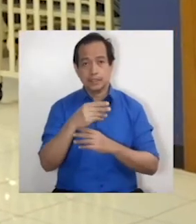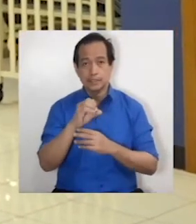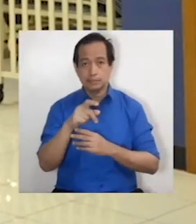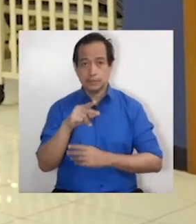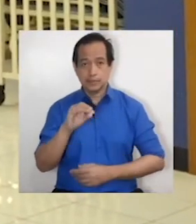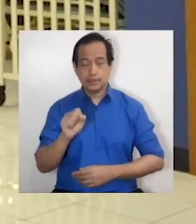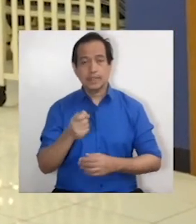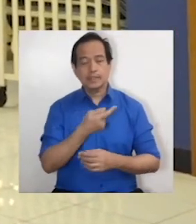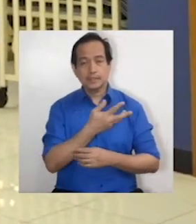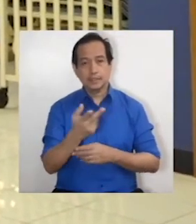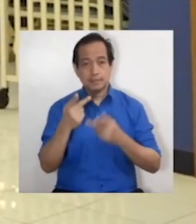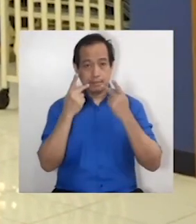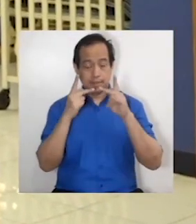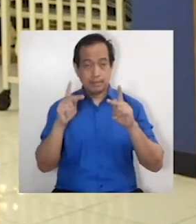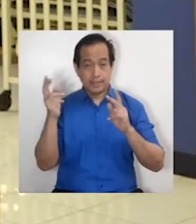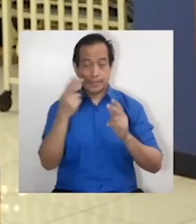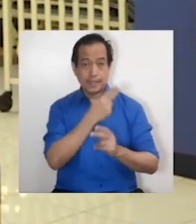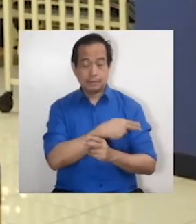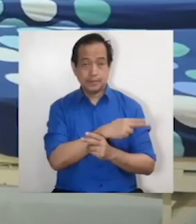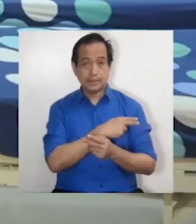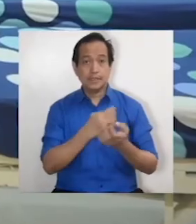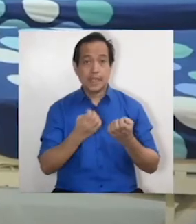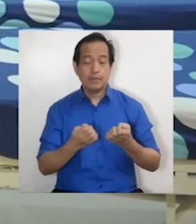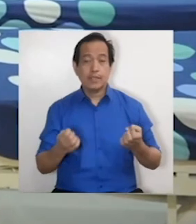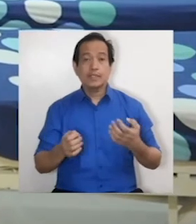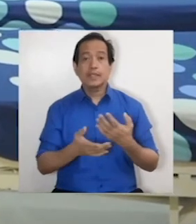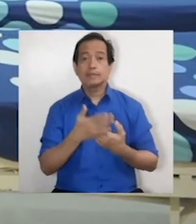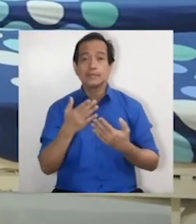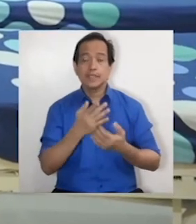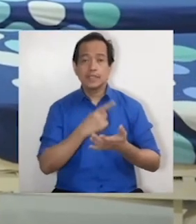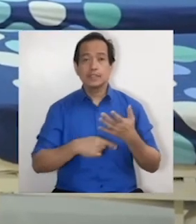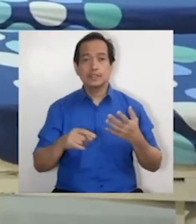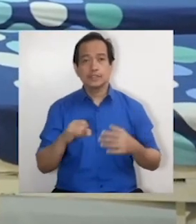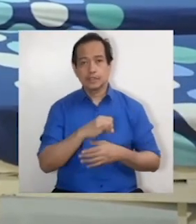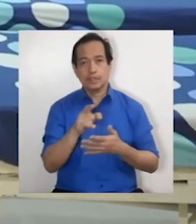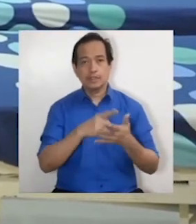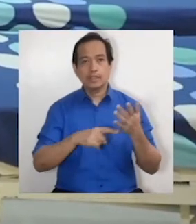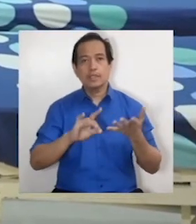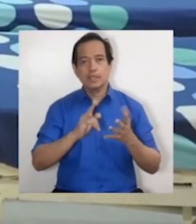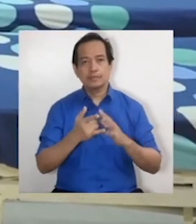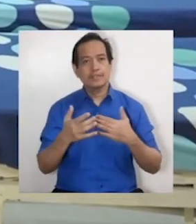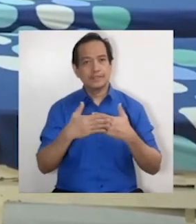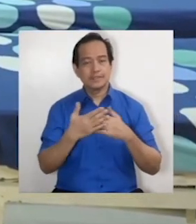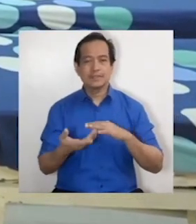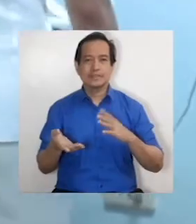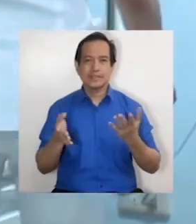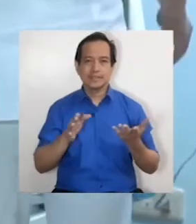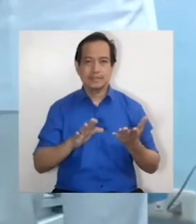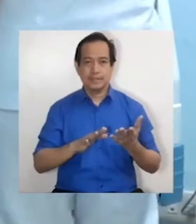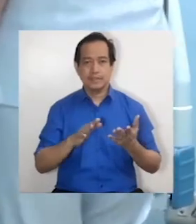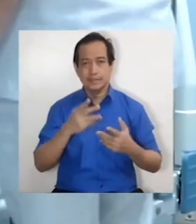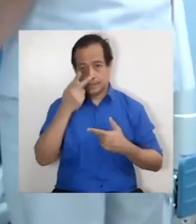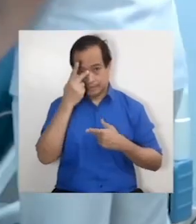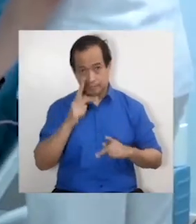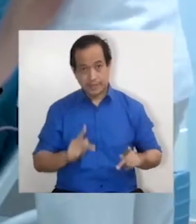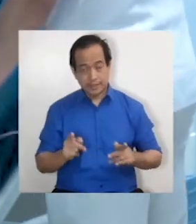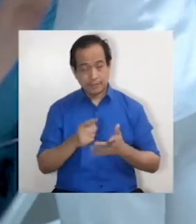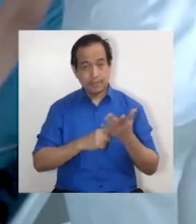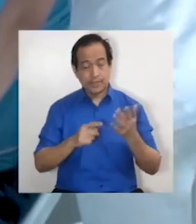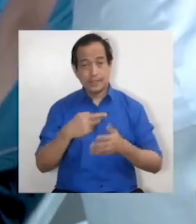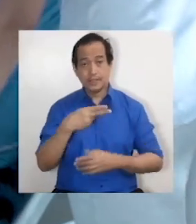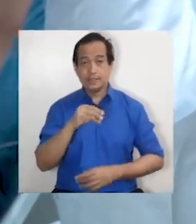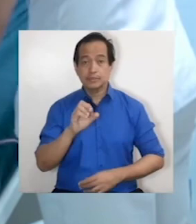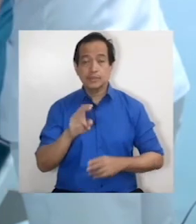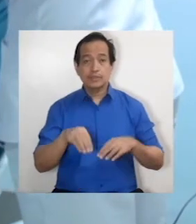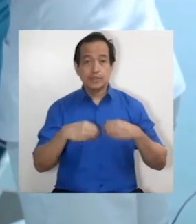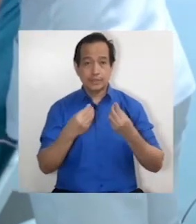several public hospitals, equipped to help ease the journey of terminally ill patients. These hospice units